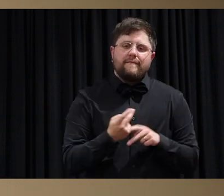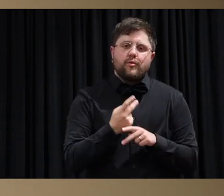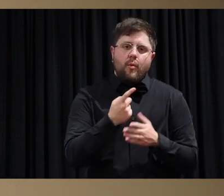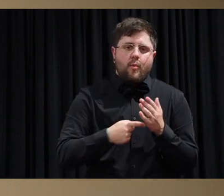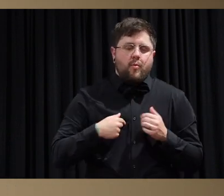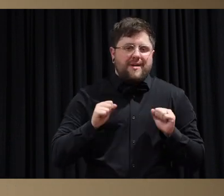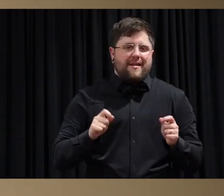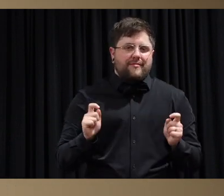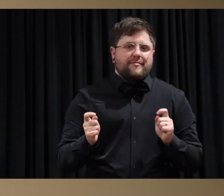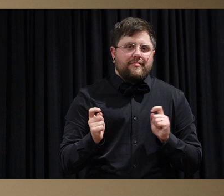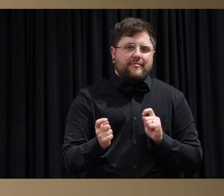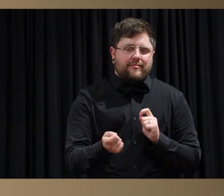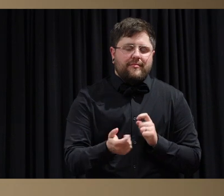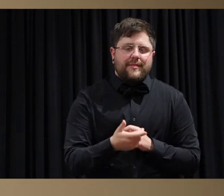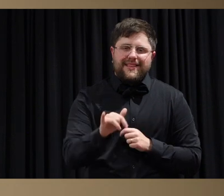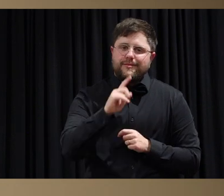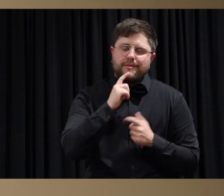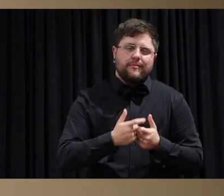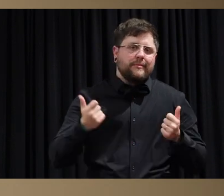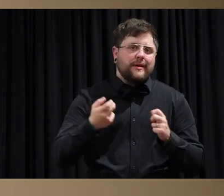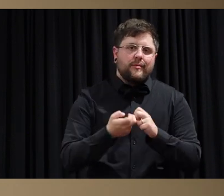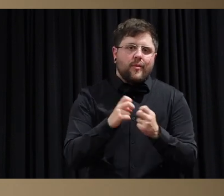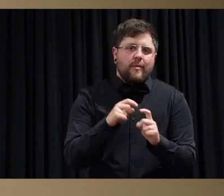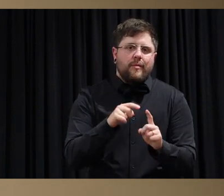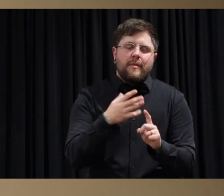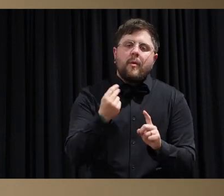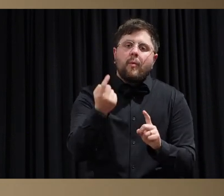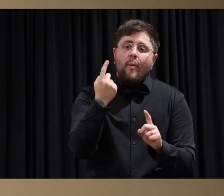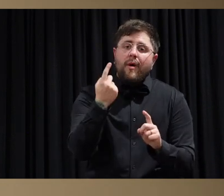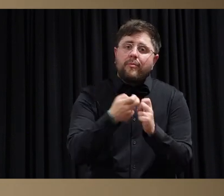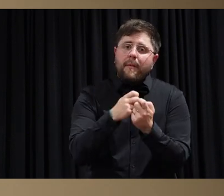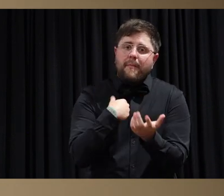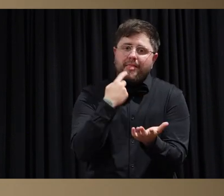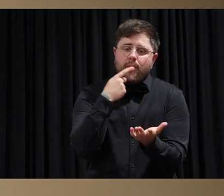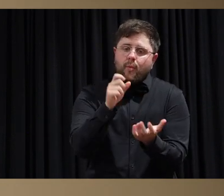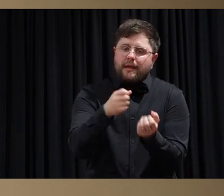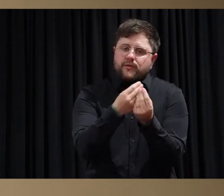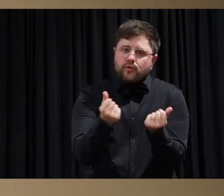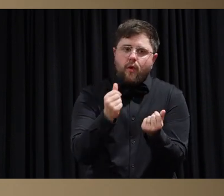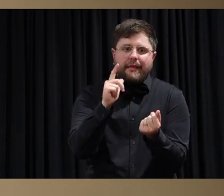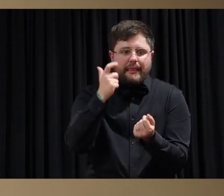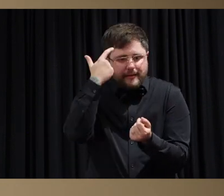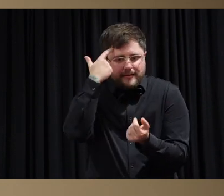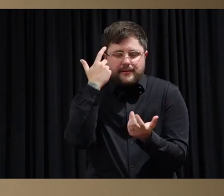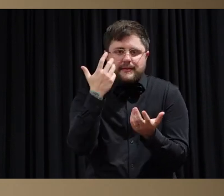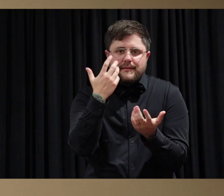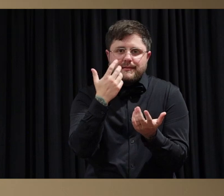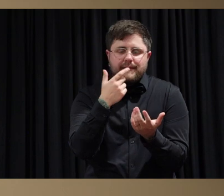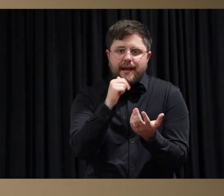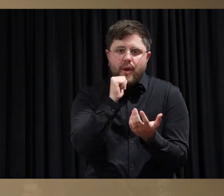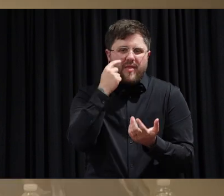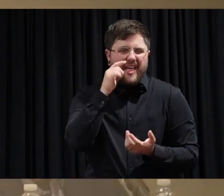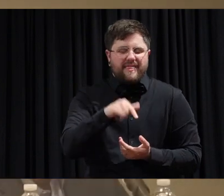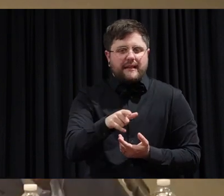cover, but it's a big problem, and I think one that I think we can solve in Lansing, and this is not too